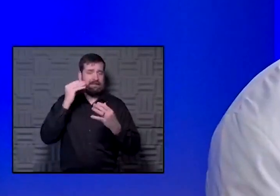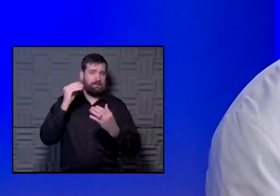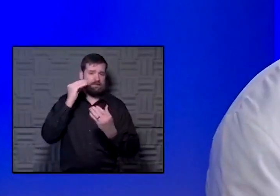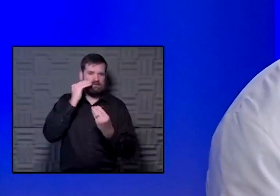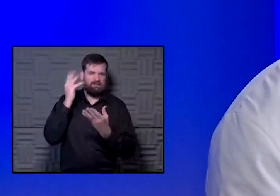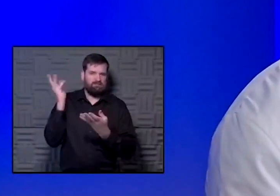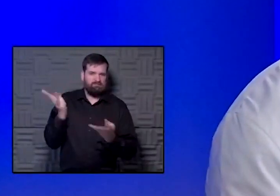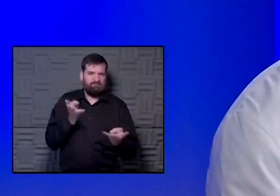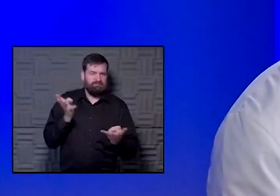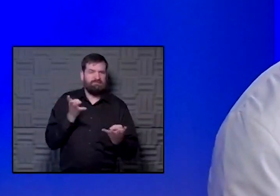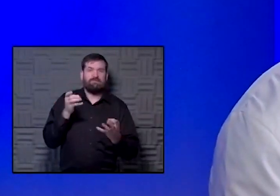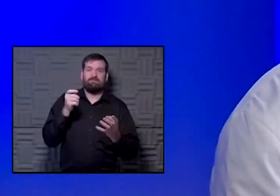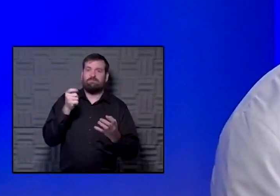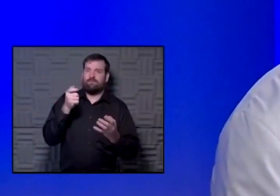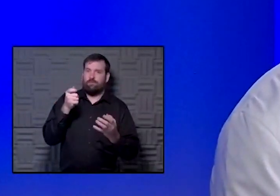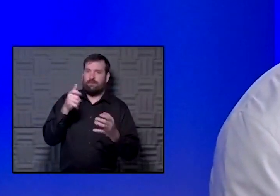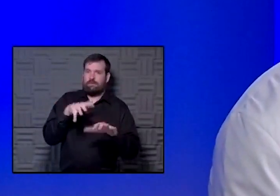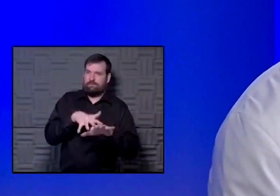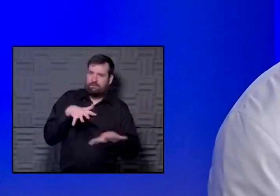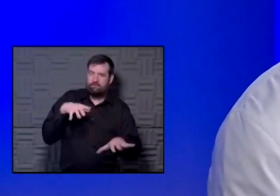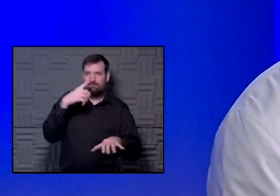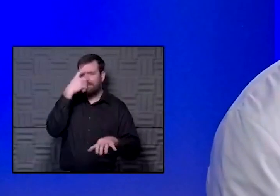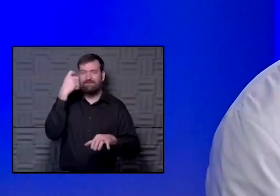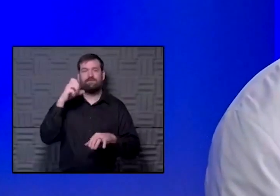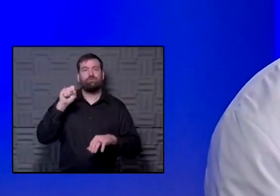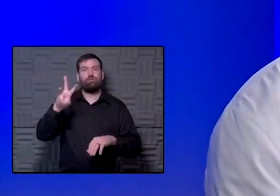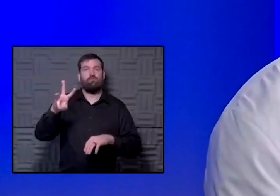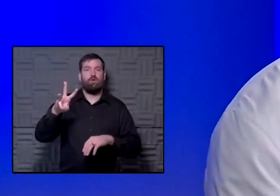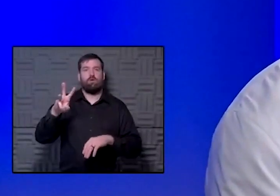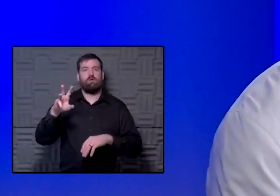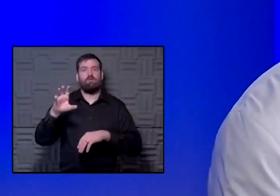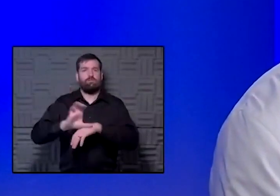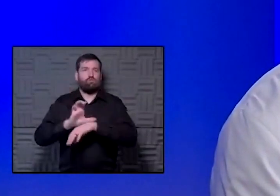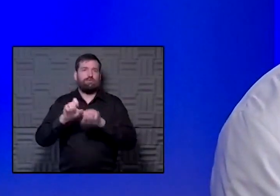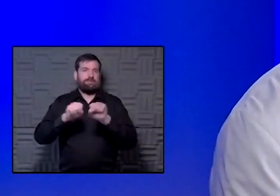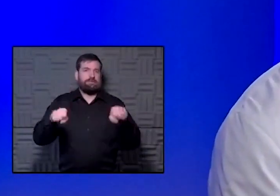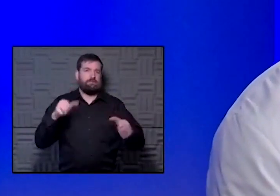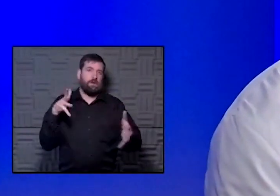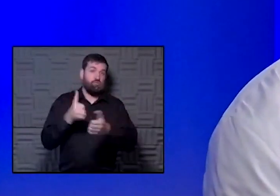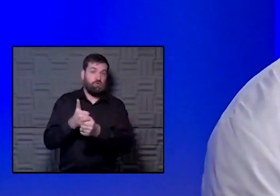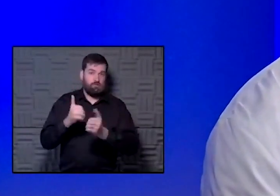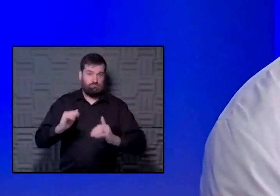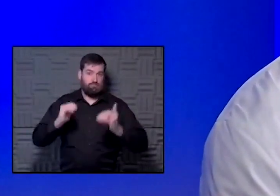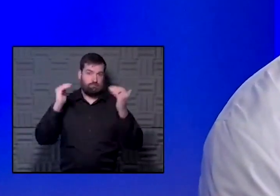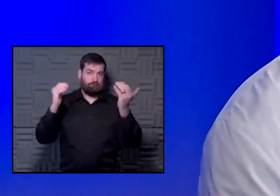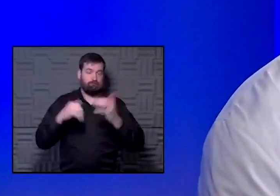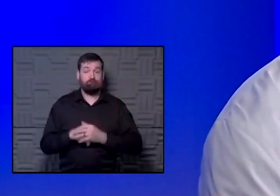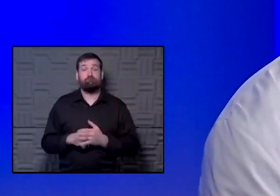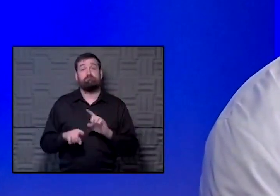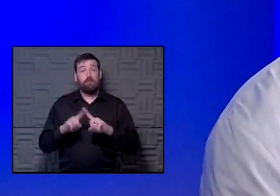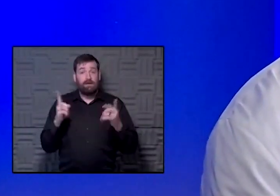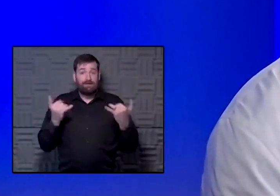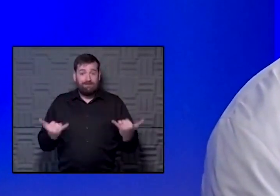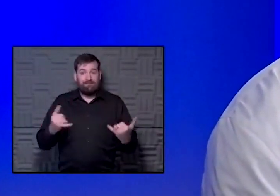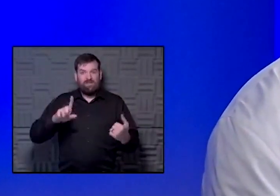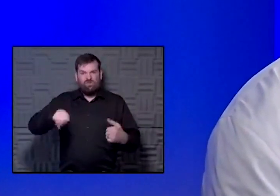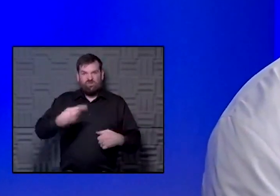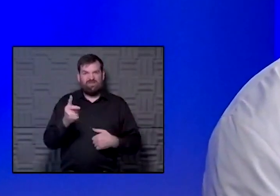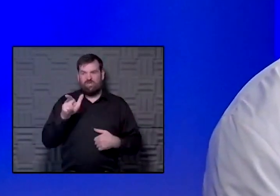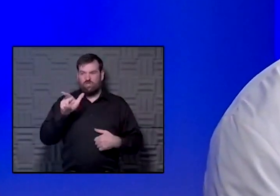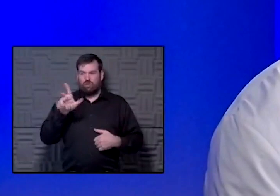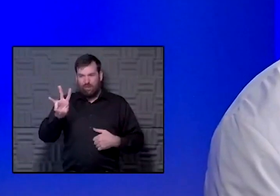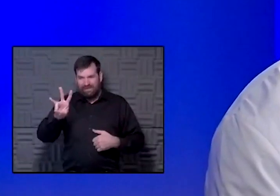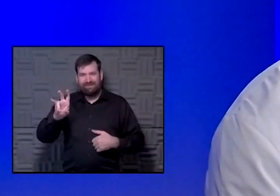because we're doing an upgrade to our computer system and our software. But the information that we do have is that we do have just 27